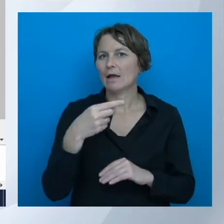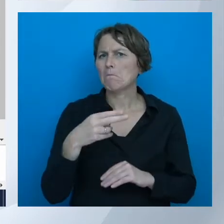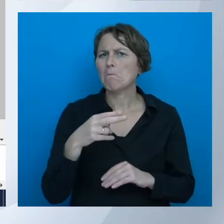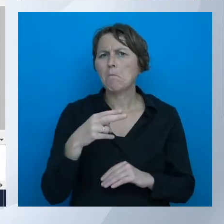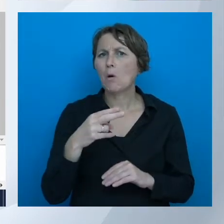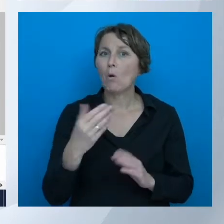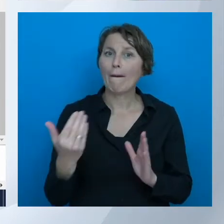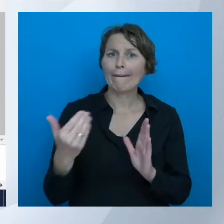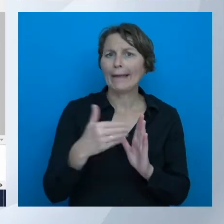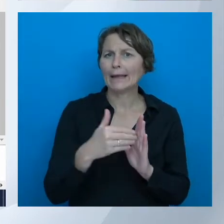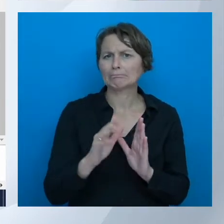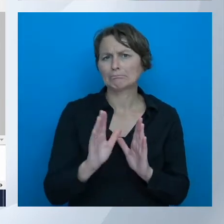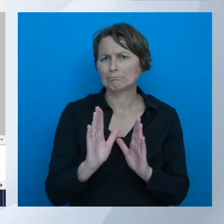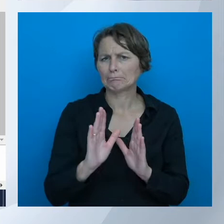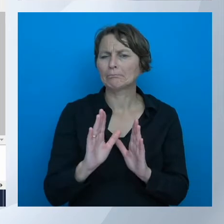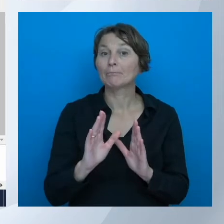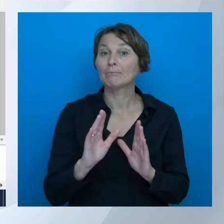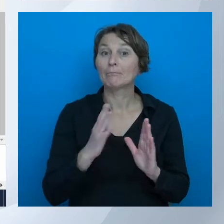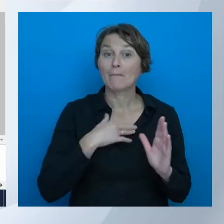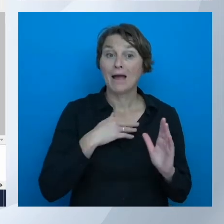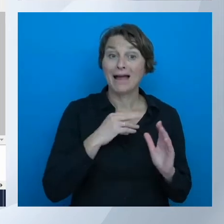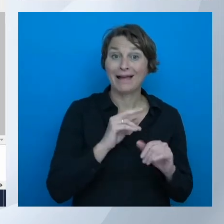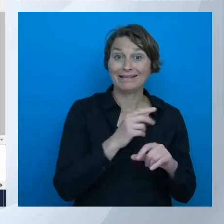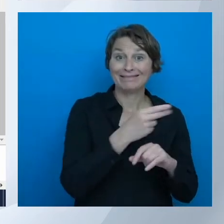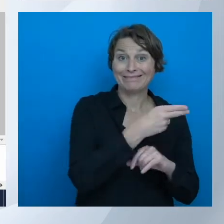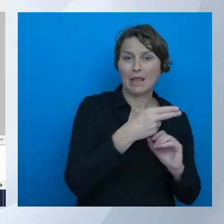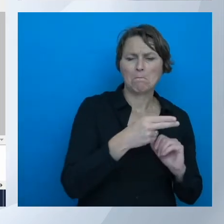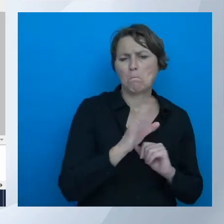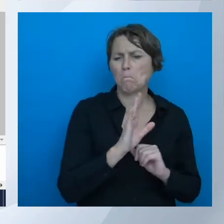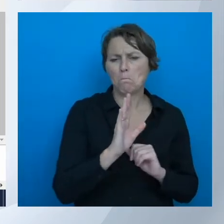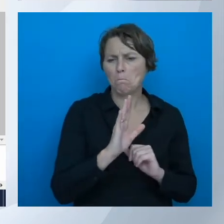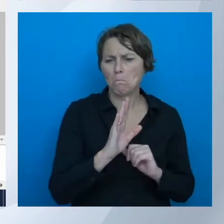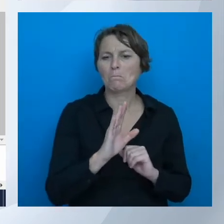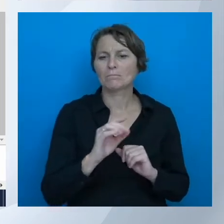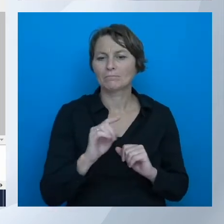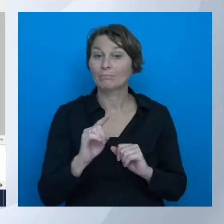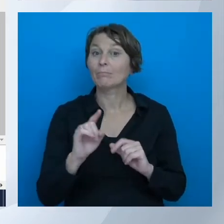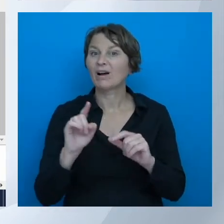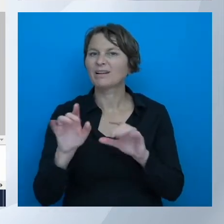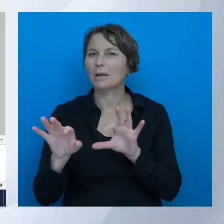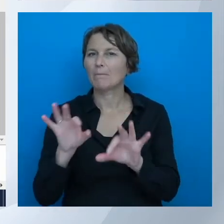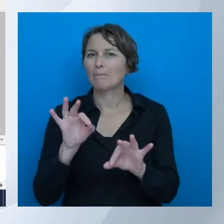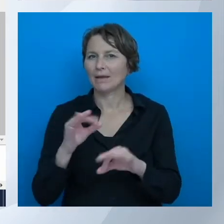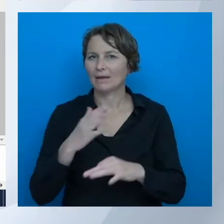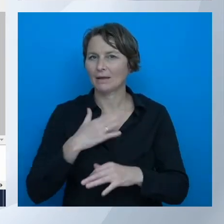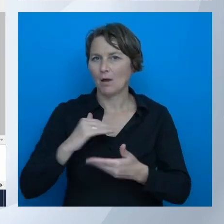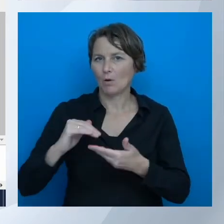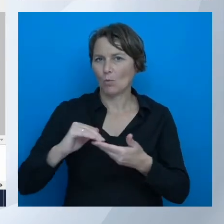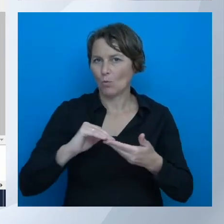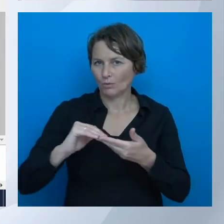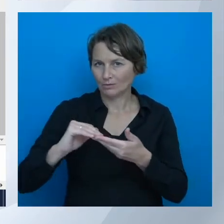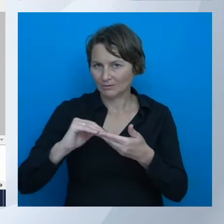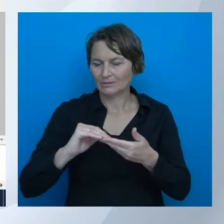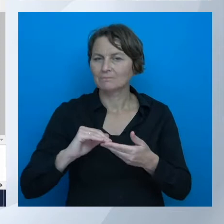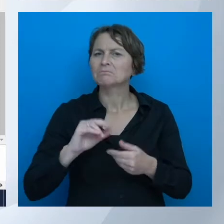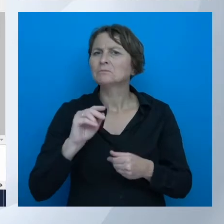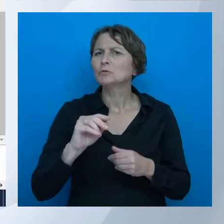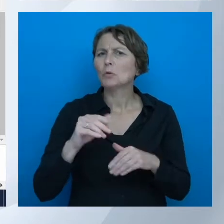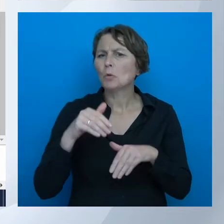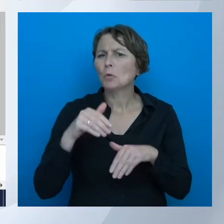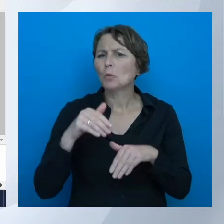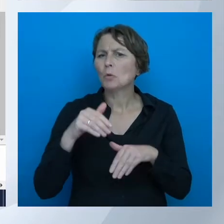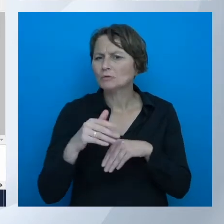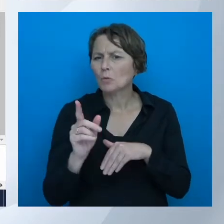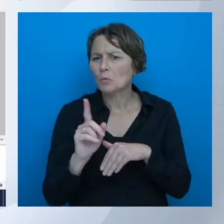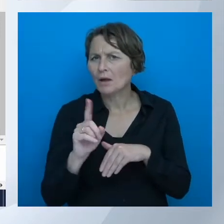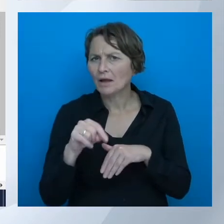my username. You then need to specify your organization. You'll have to specify your repository, and it will just go